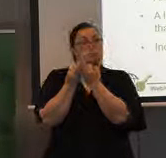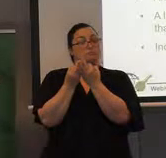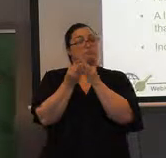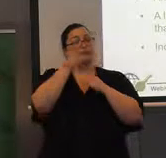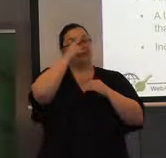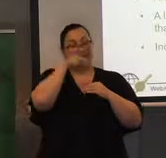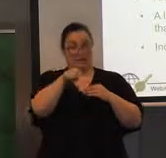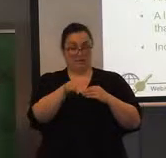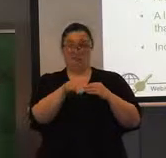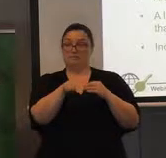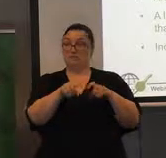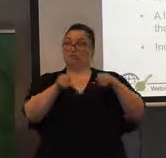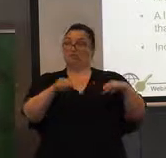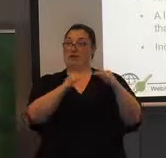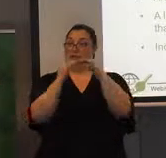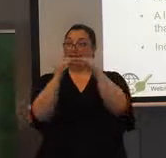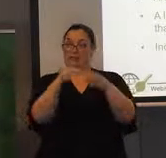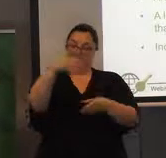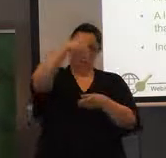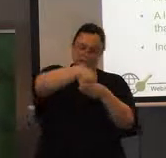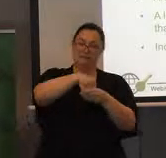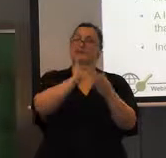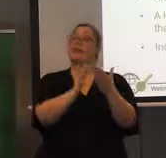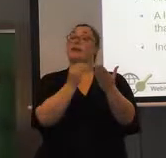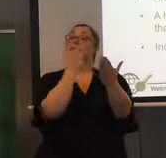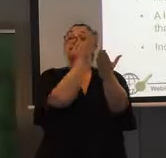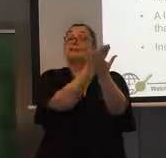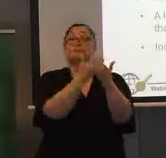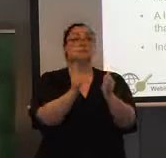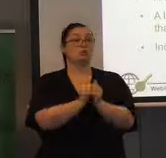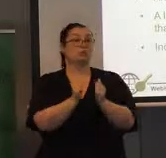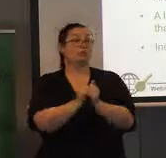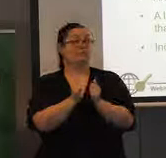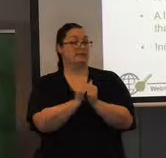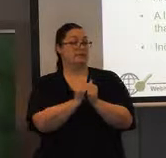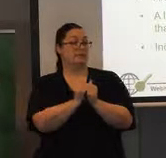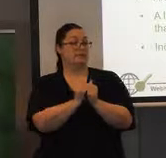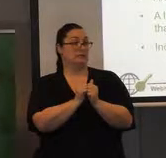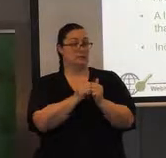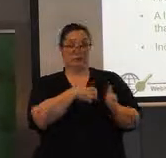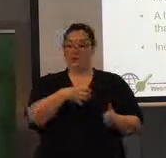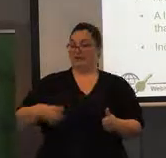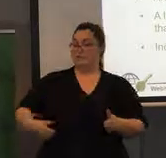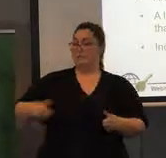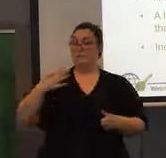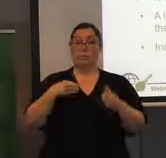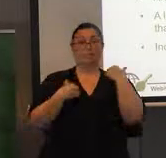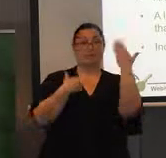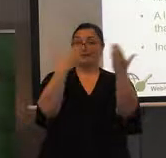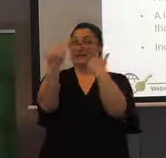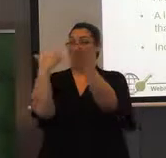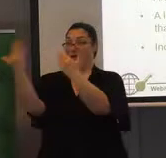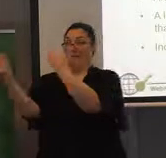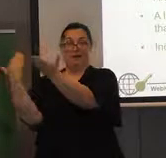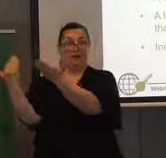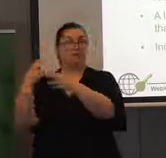organizations can embed this Australian standard in their tendering documents. So if you're going to respond to a tender to develop